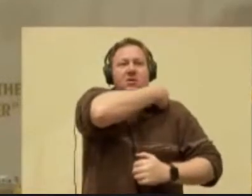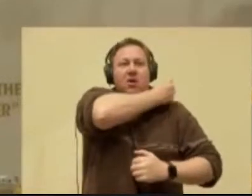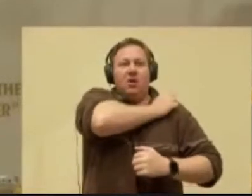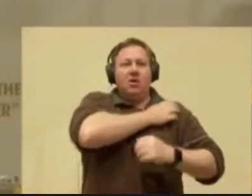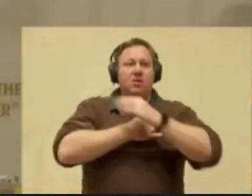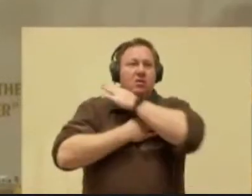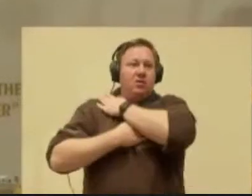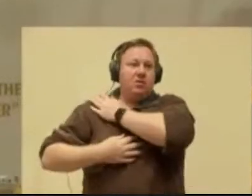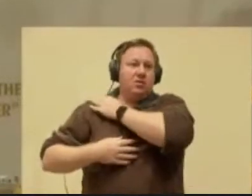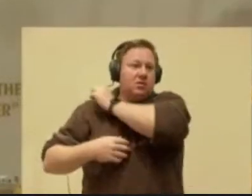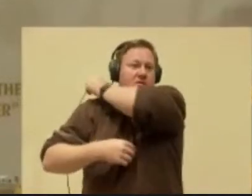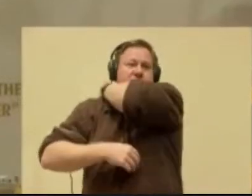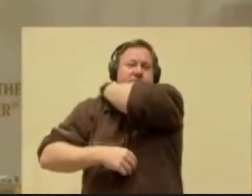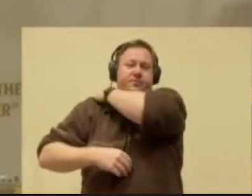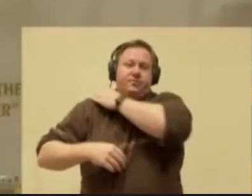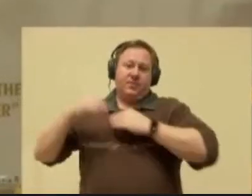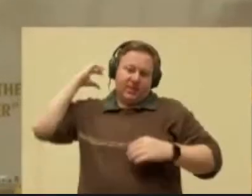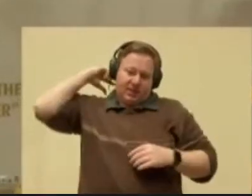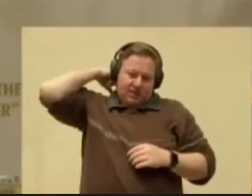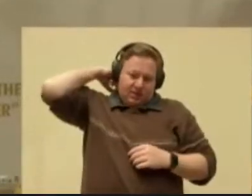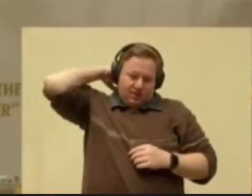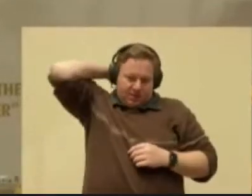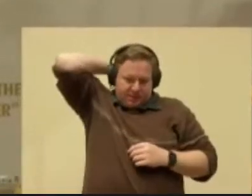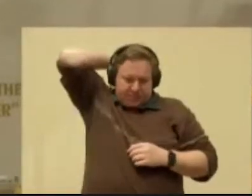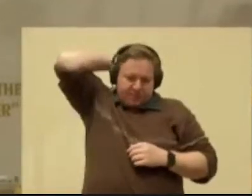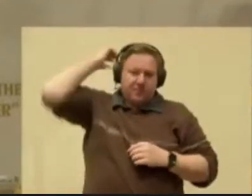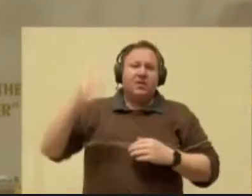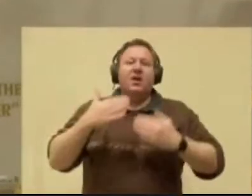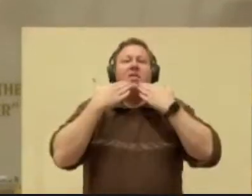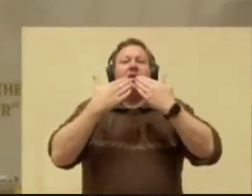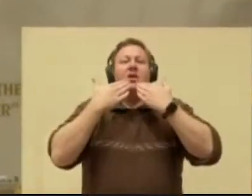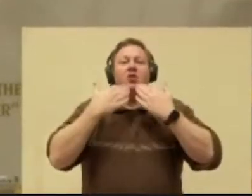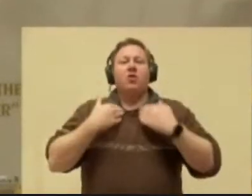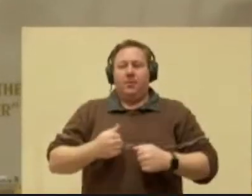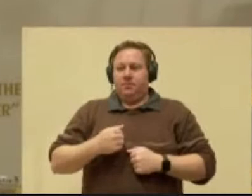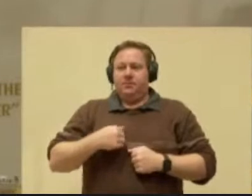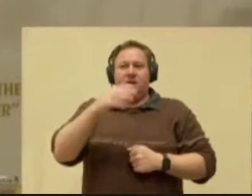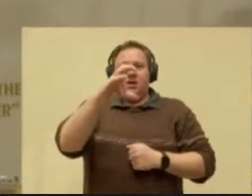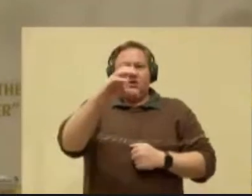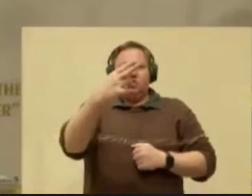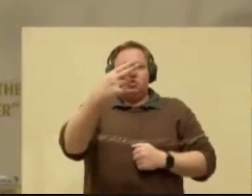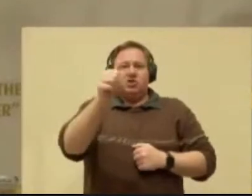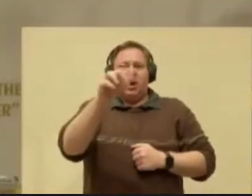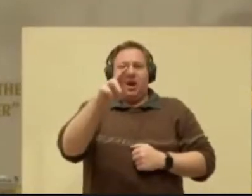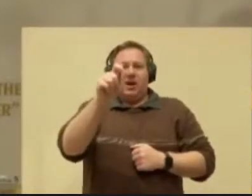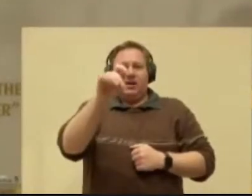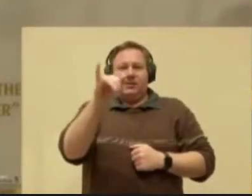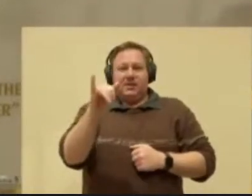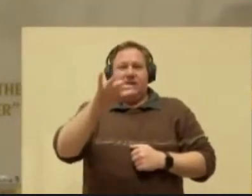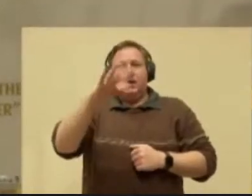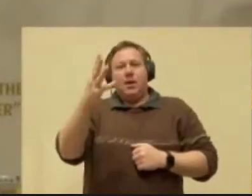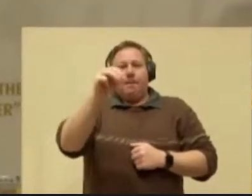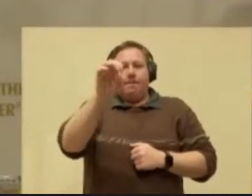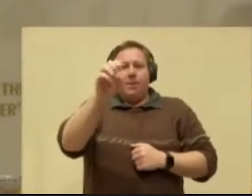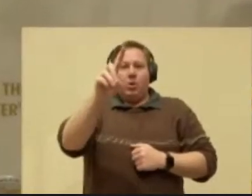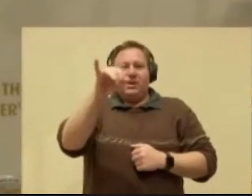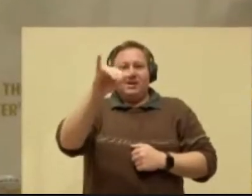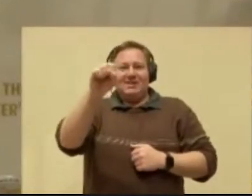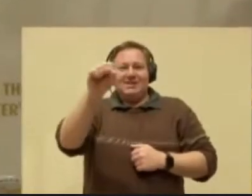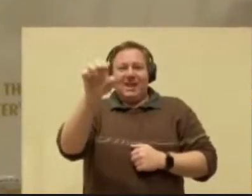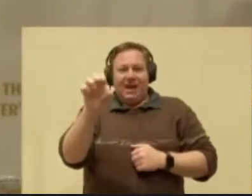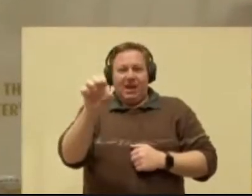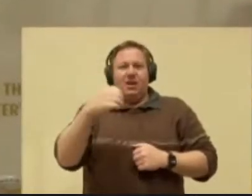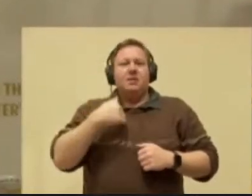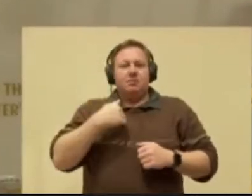thank you chairperson my name is charity modise i am in the office of the premier i'm going to